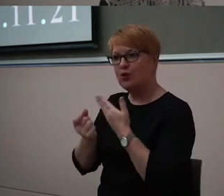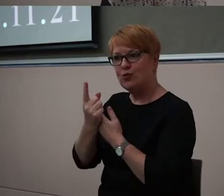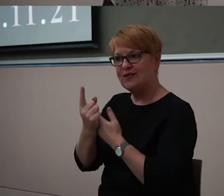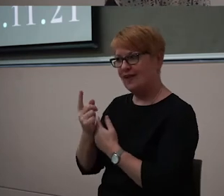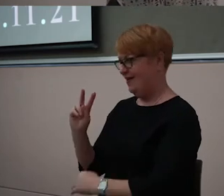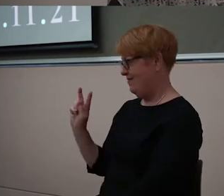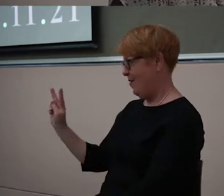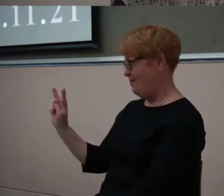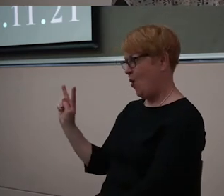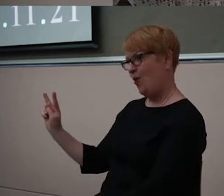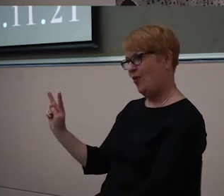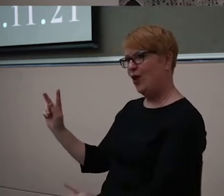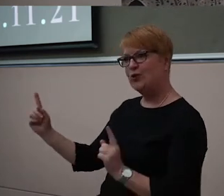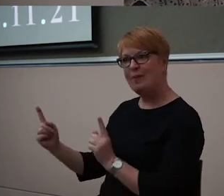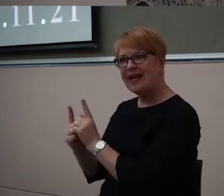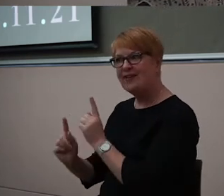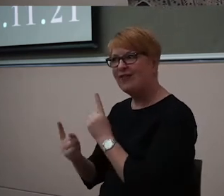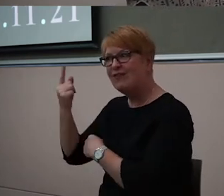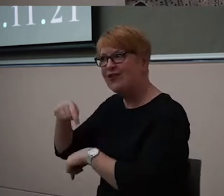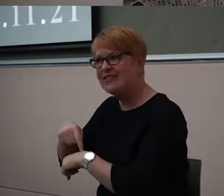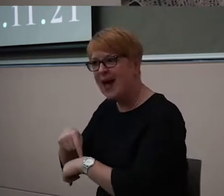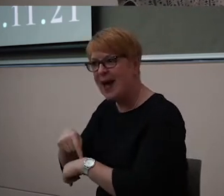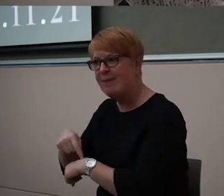Bennett and Beverley to meet for the first time in